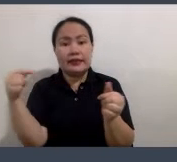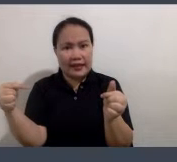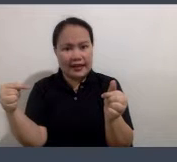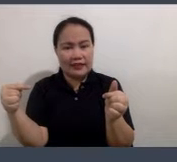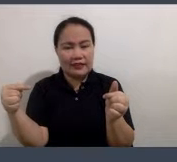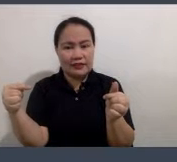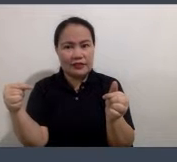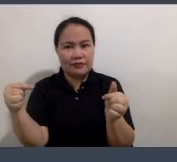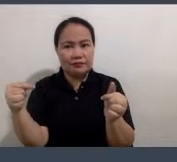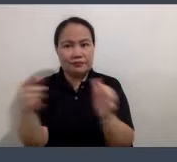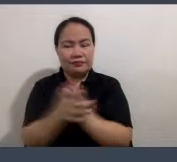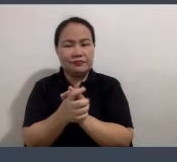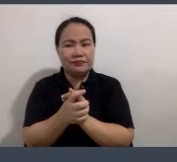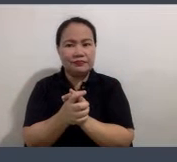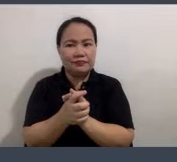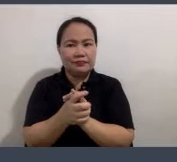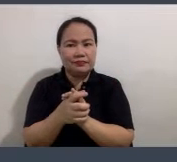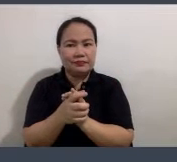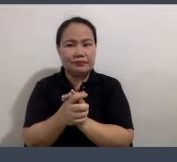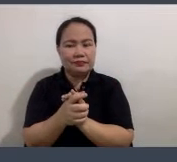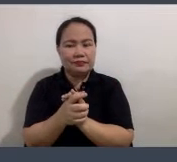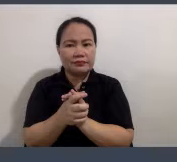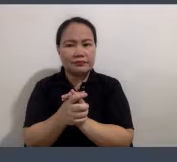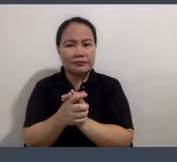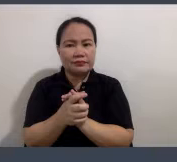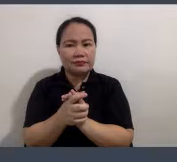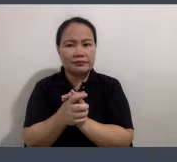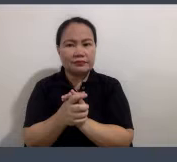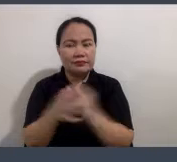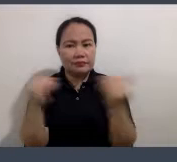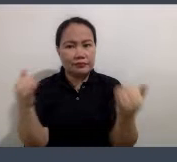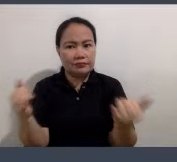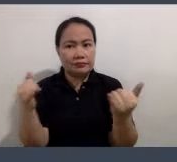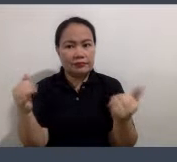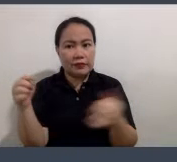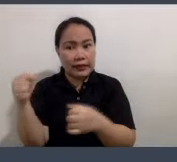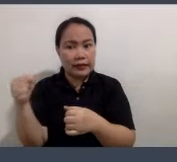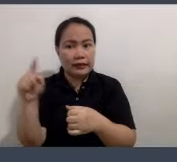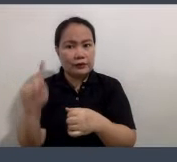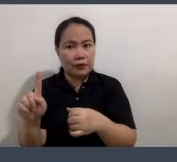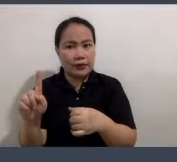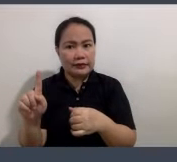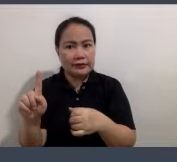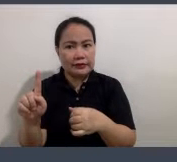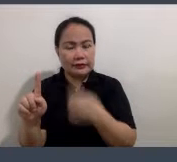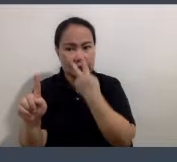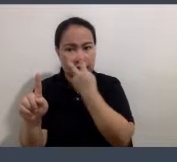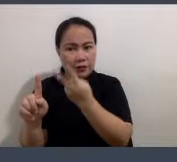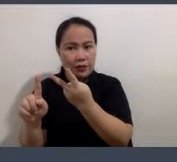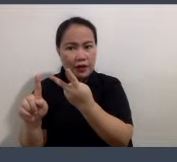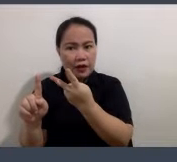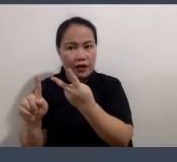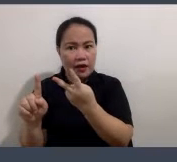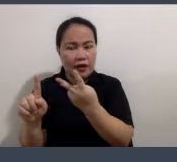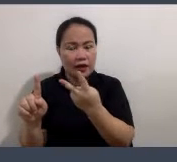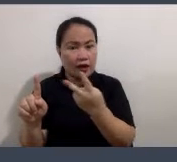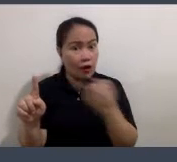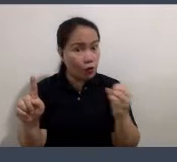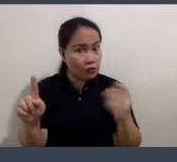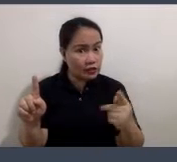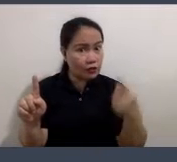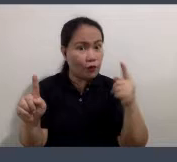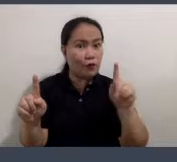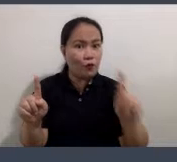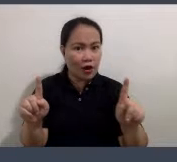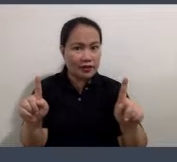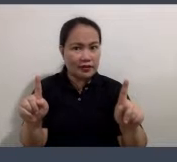negative integers, and 0. Alright. Now, so negative 1 here is the opposite of positive 1 or